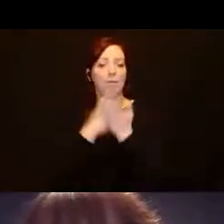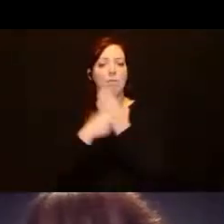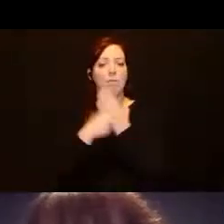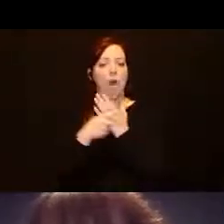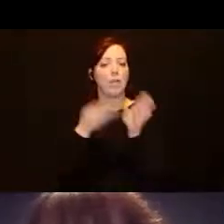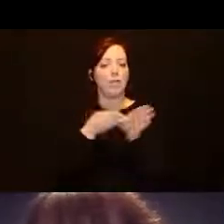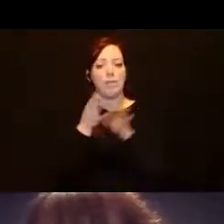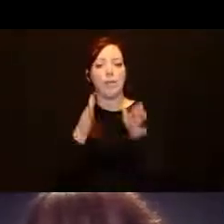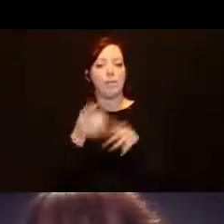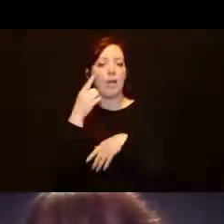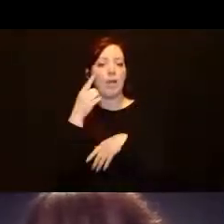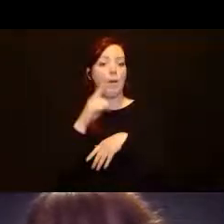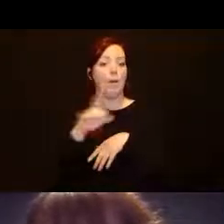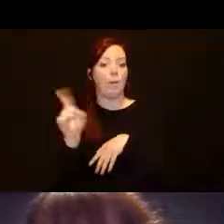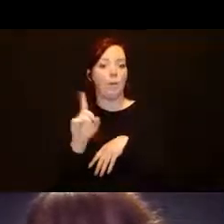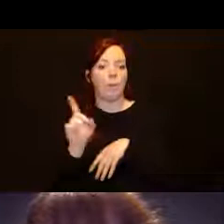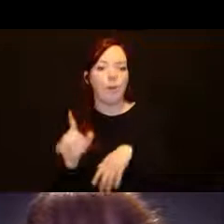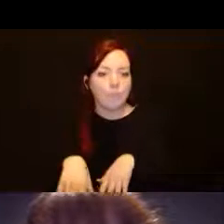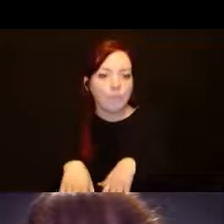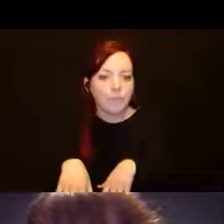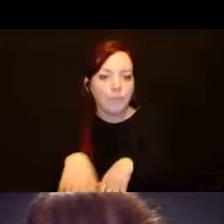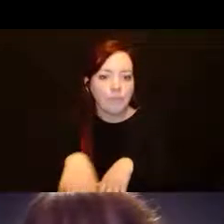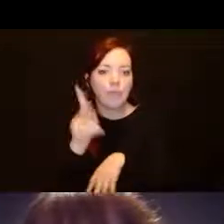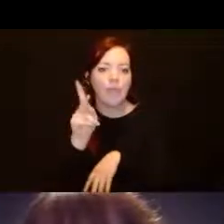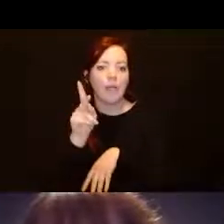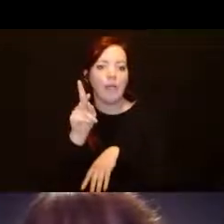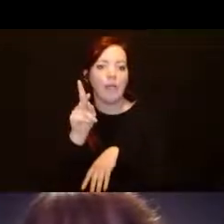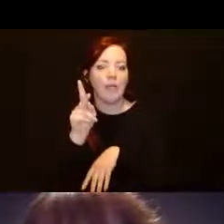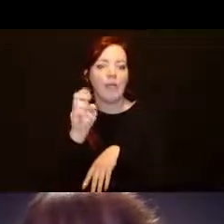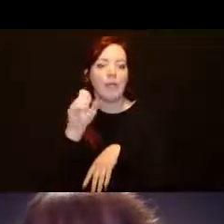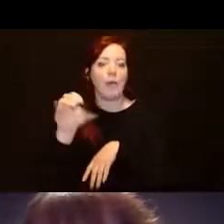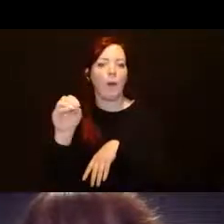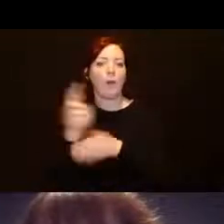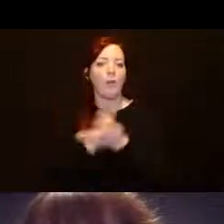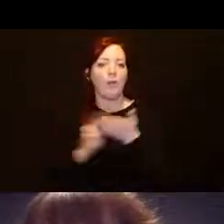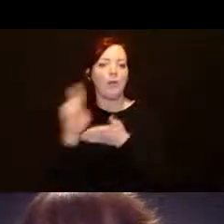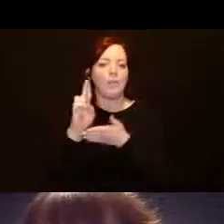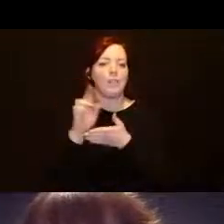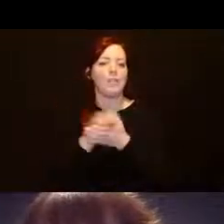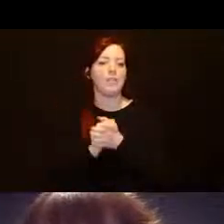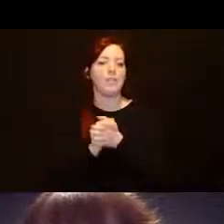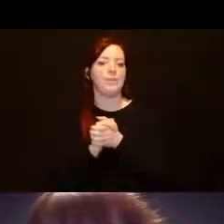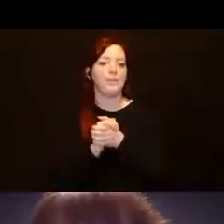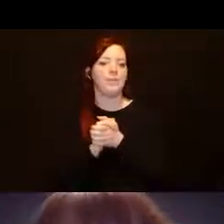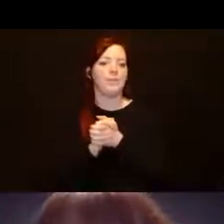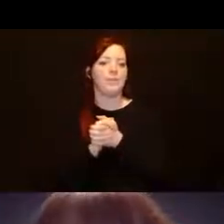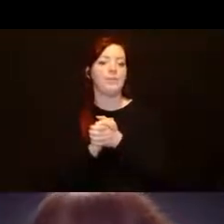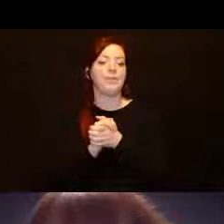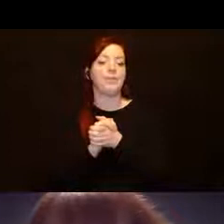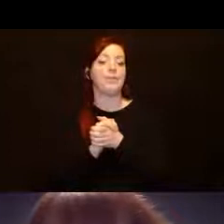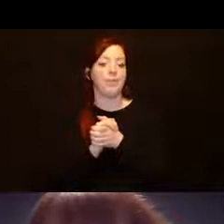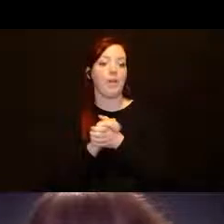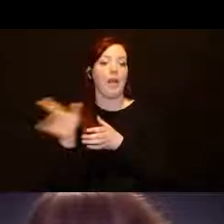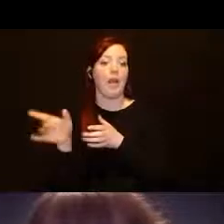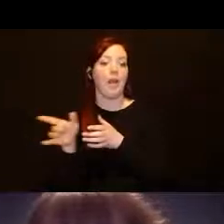Multimedia Framework for Digital Health Applications at the International Telecommunications Union, the United